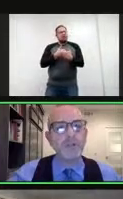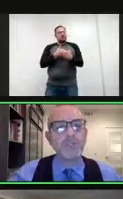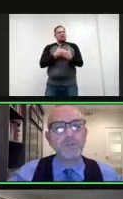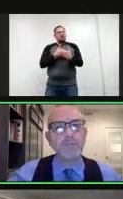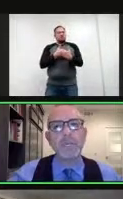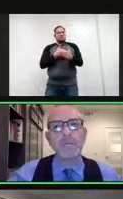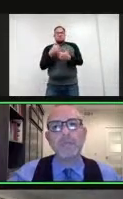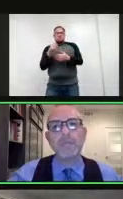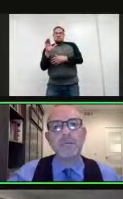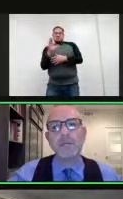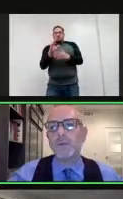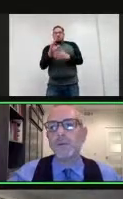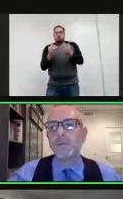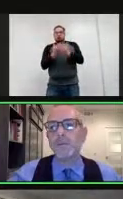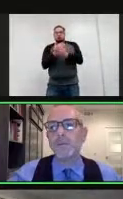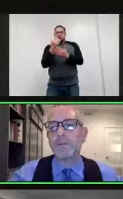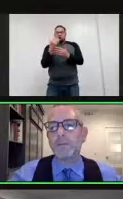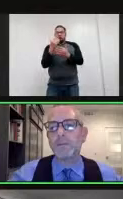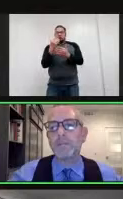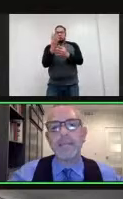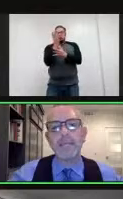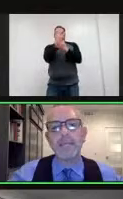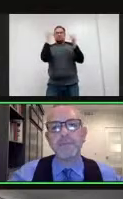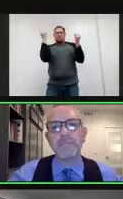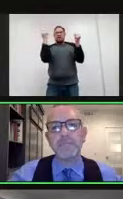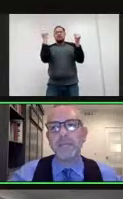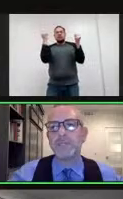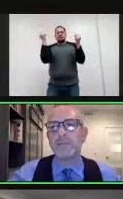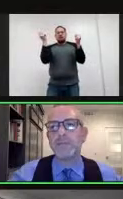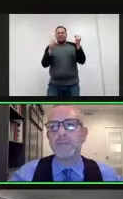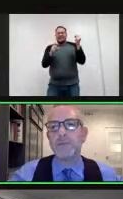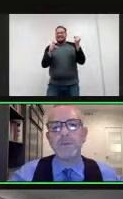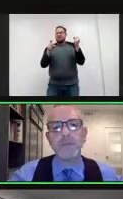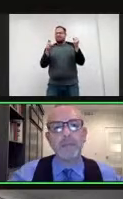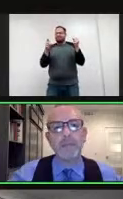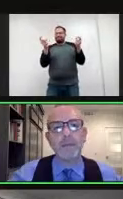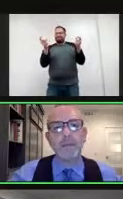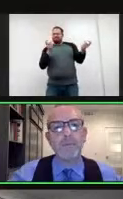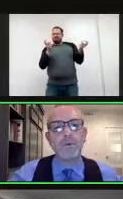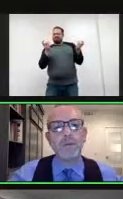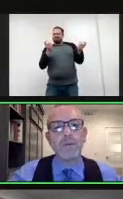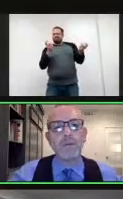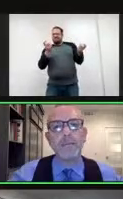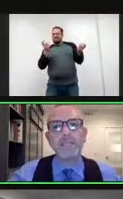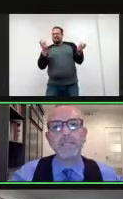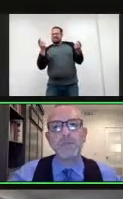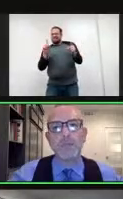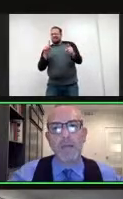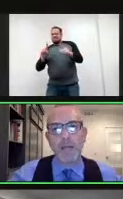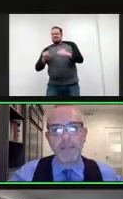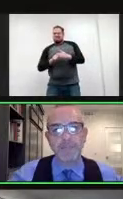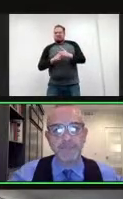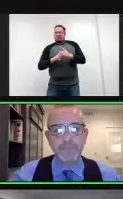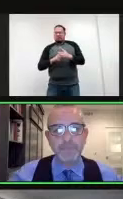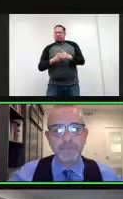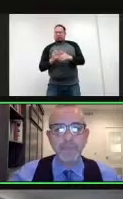your new superintendent will likely have to tend to when they come on board next